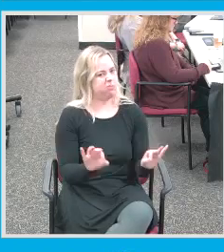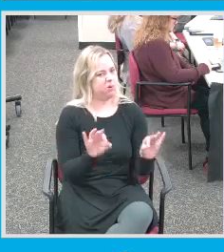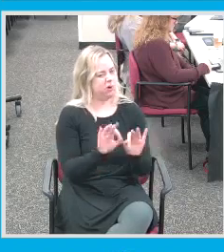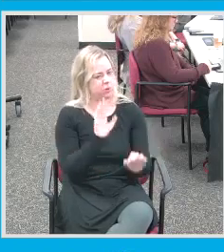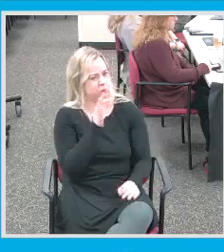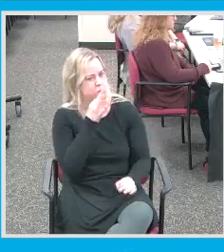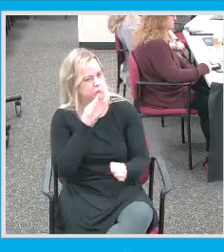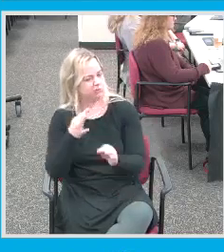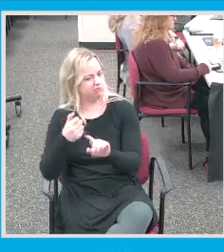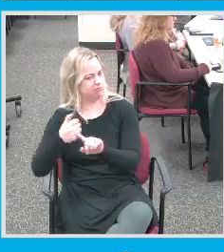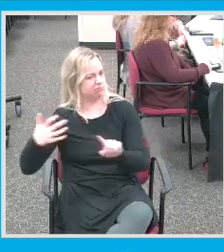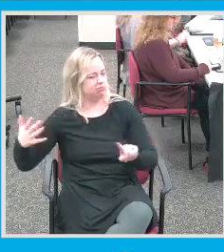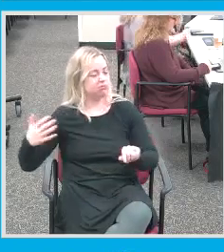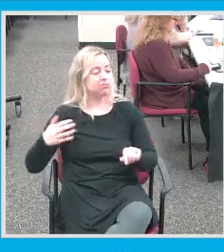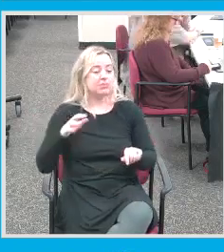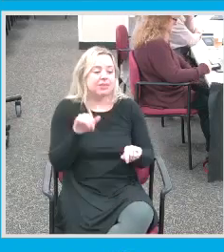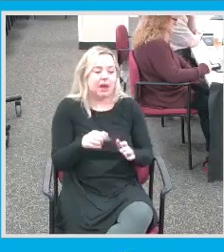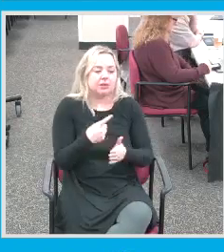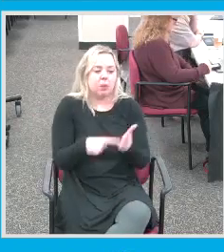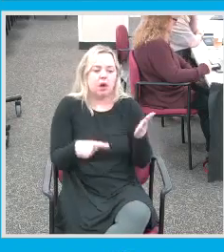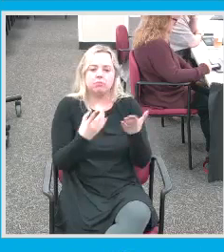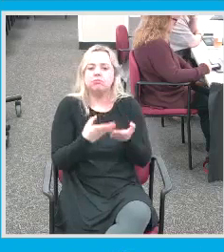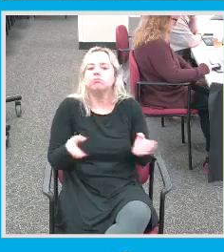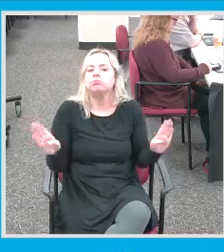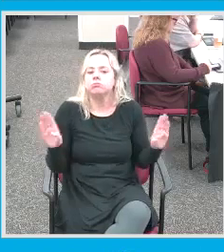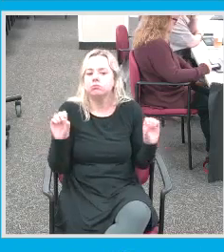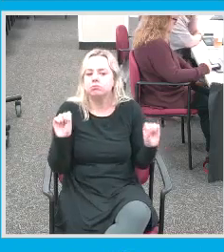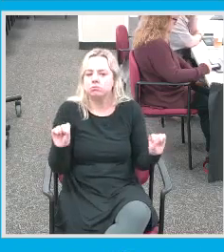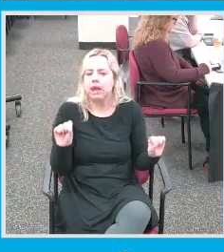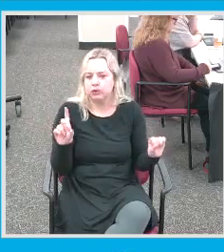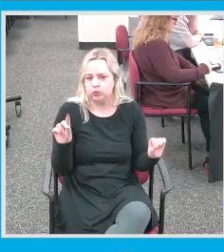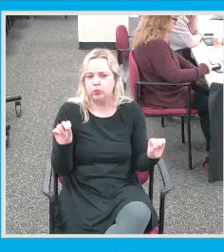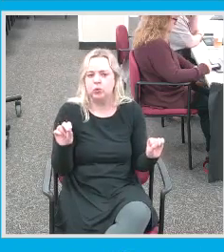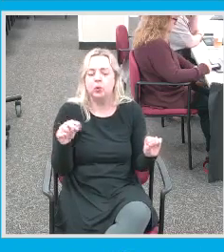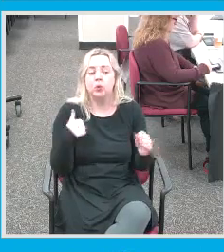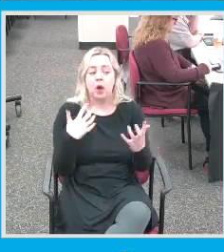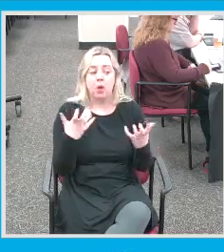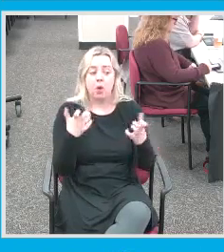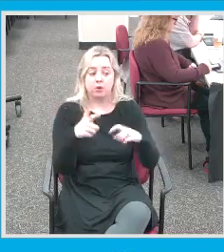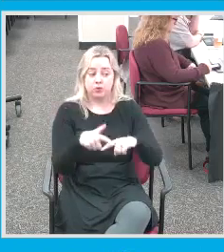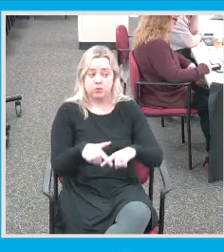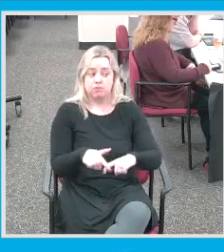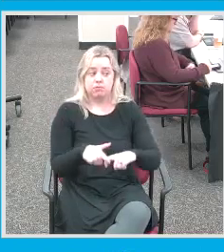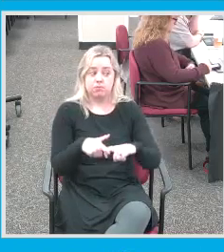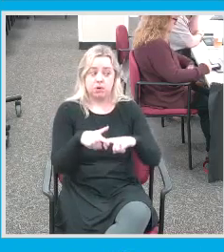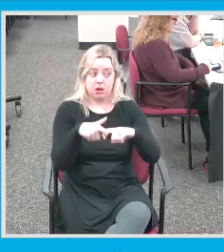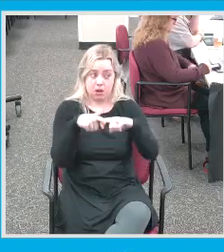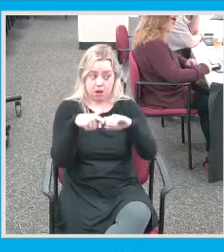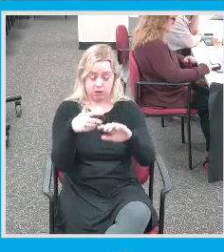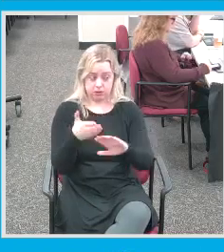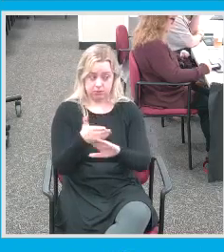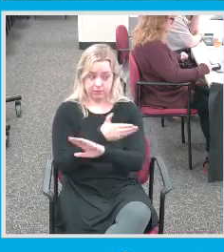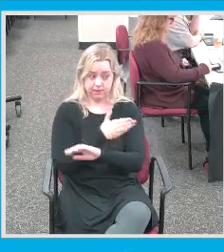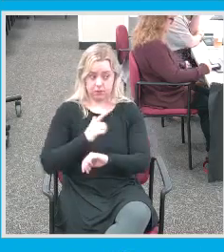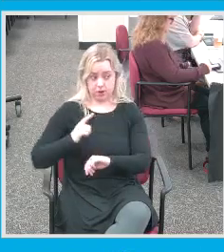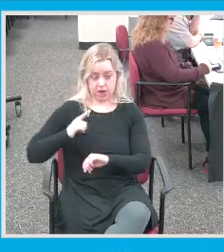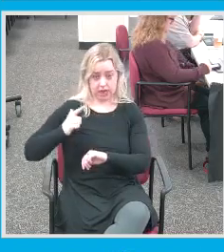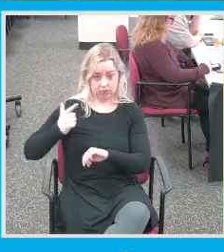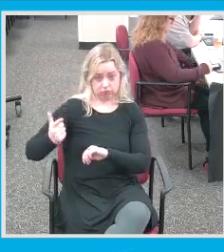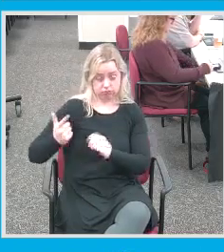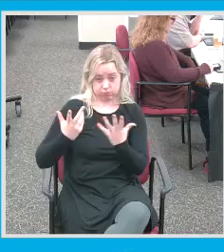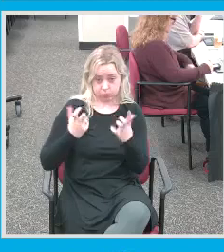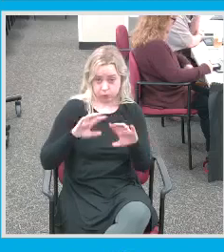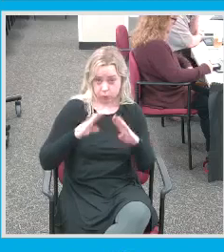community can do. So just wanted to pause before we bring up Cass Walton from Pikes Peak Suicide Prevention, see if there's any